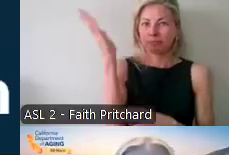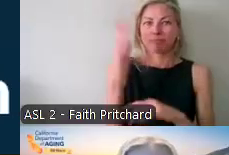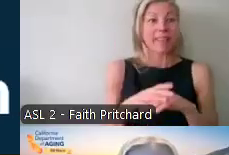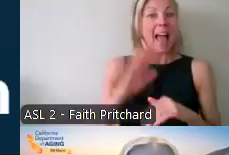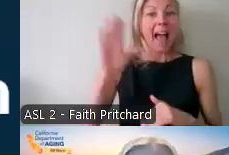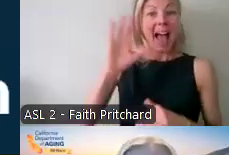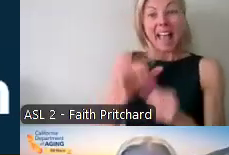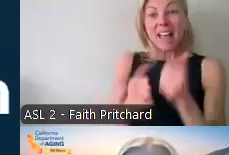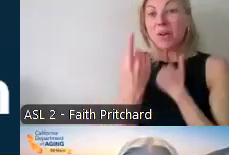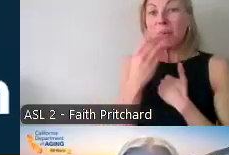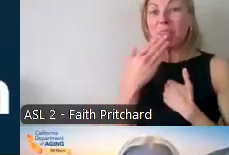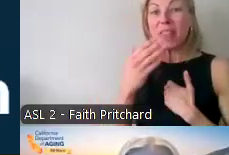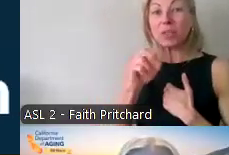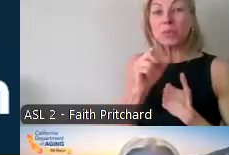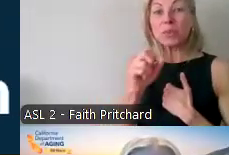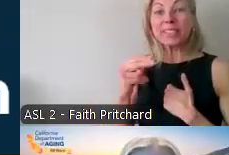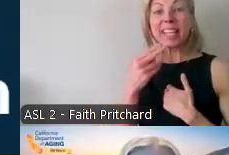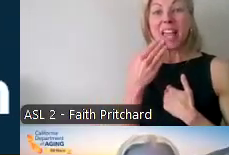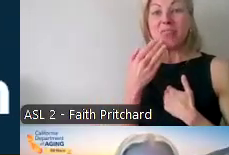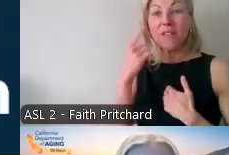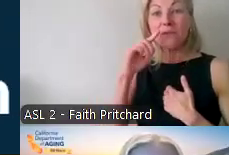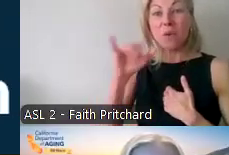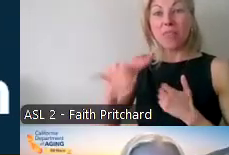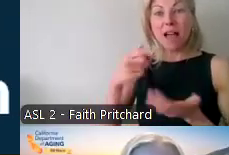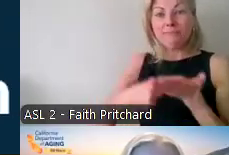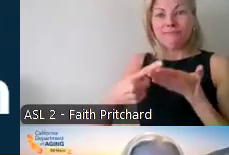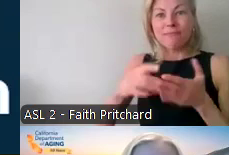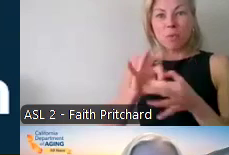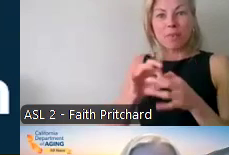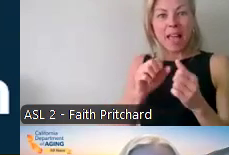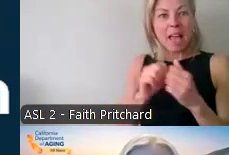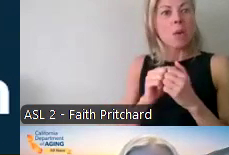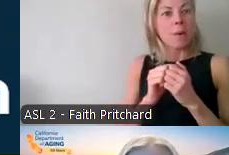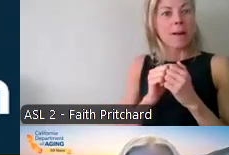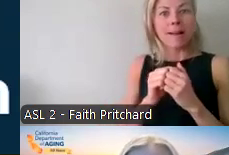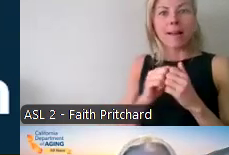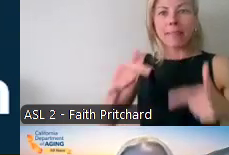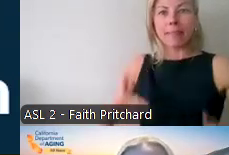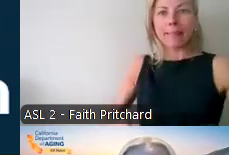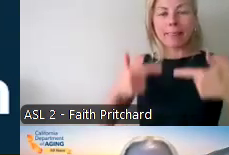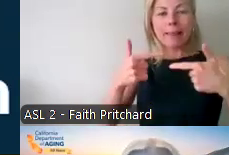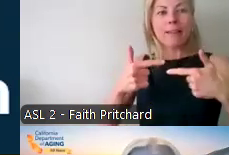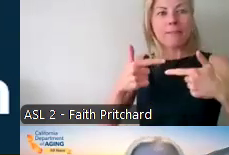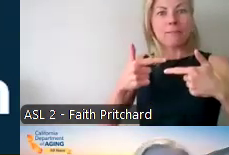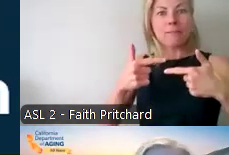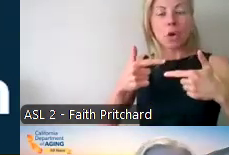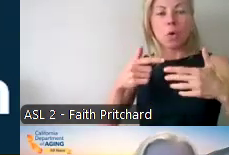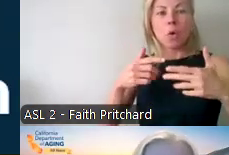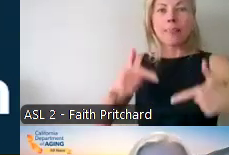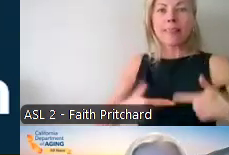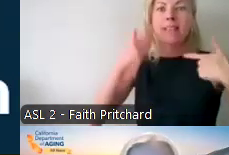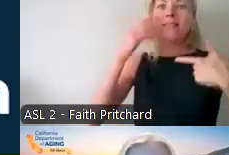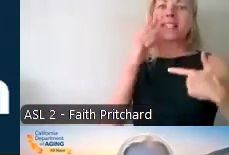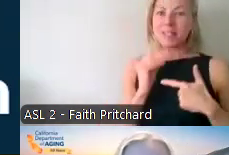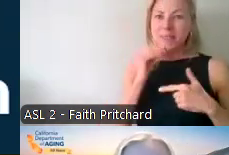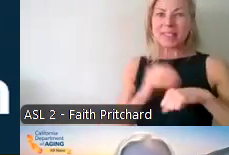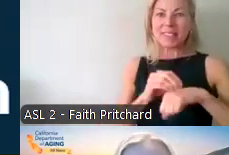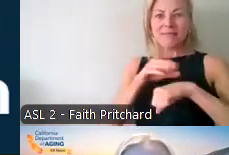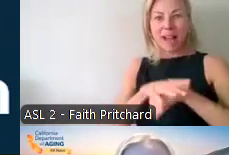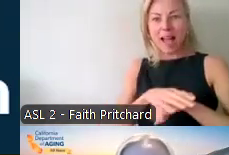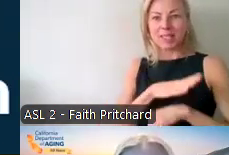Thank you, Susan. Thank you all for that conversation with regards to the lived experience advisory board that